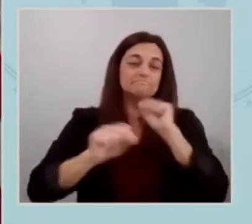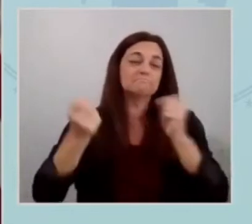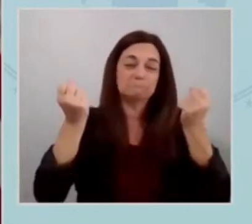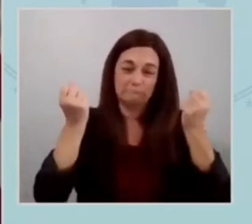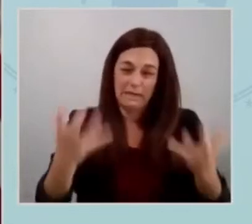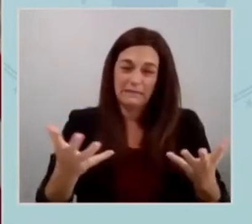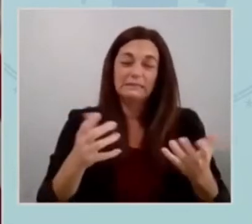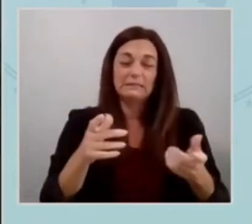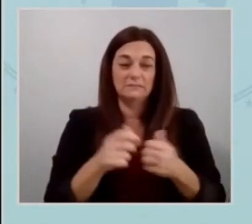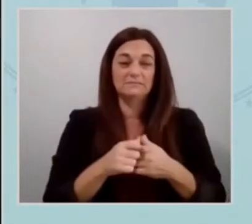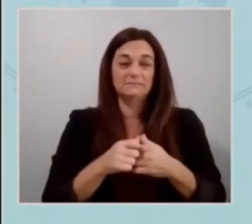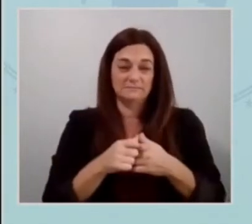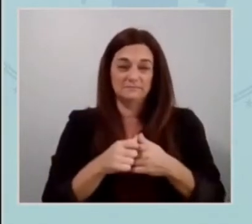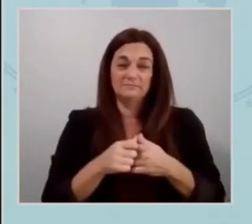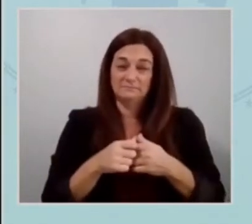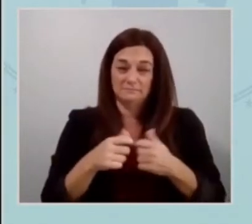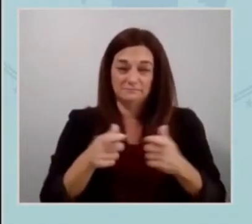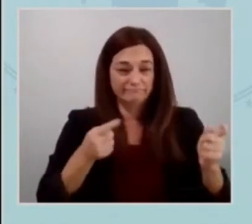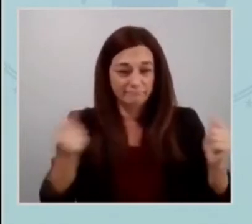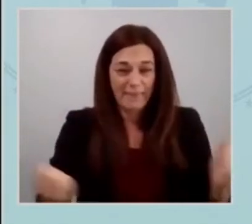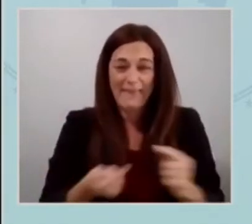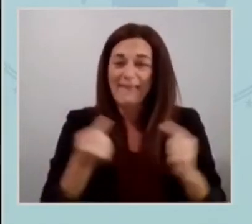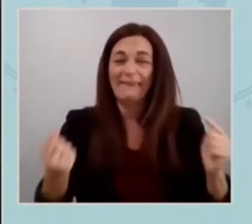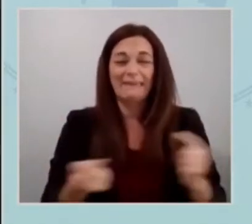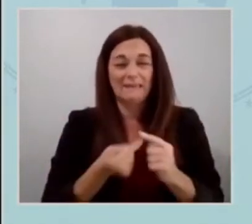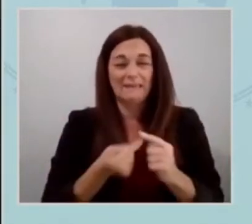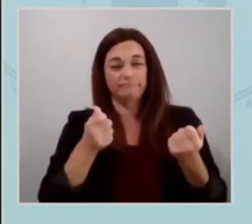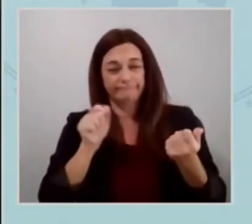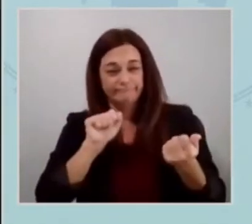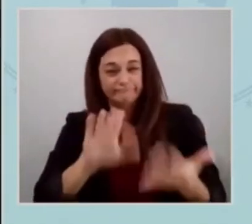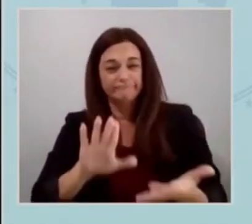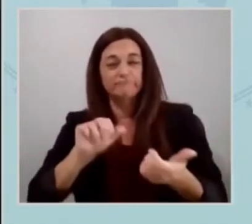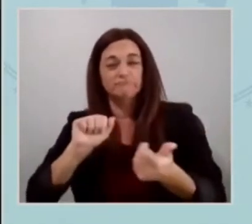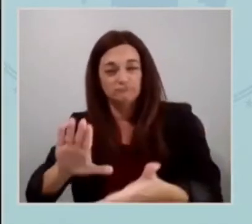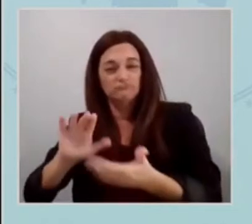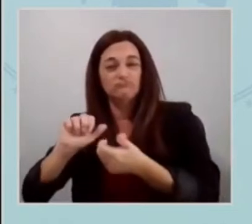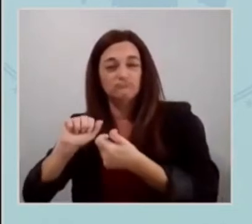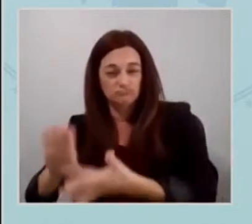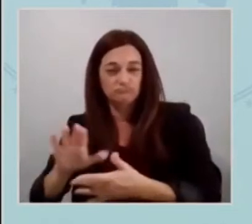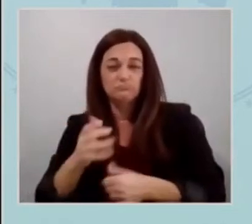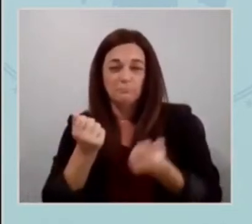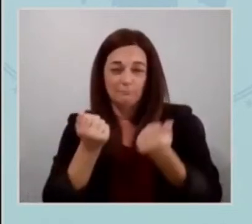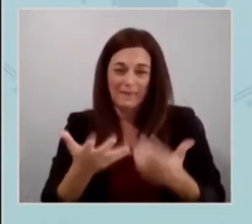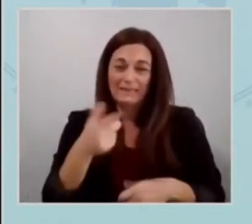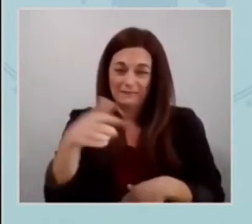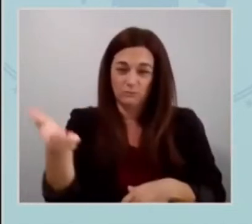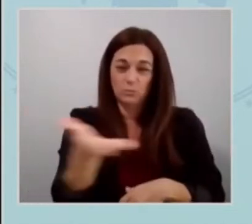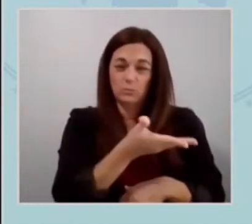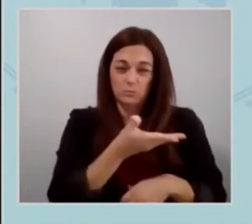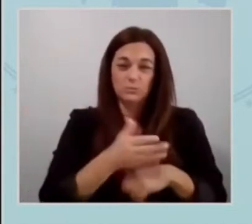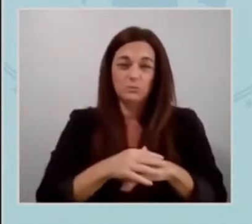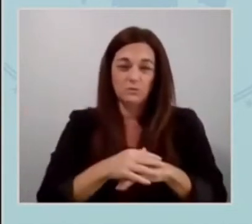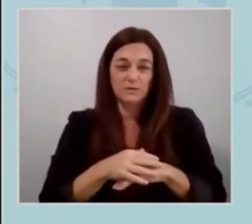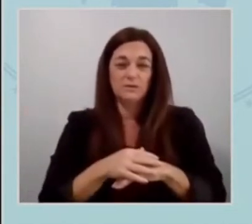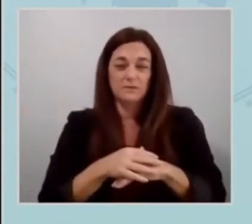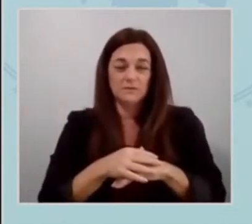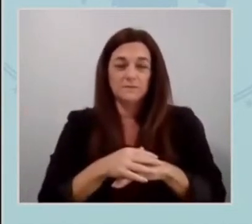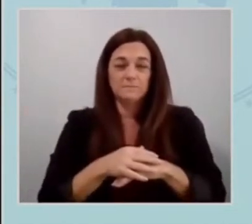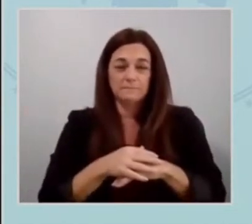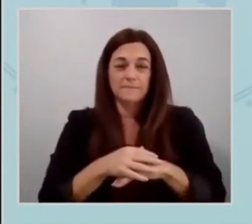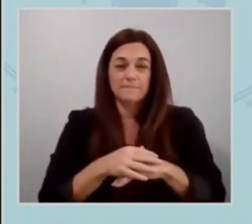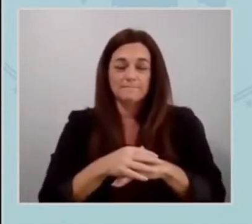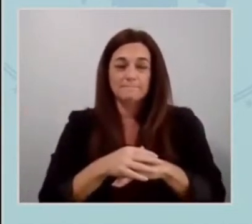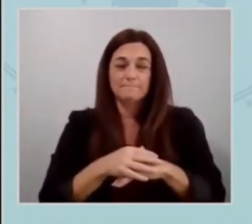through difficult times in your life in other ways. We all have dealt with pain. But